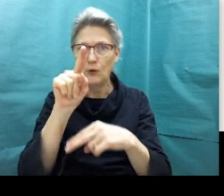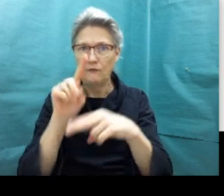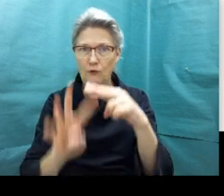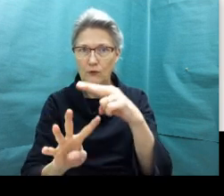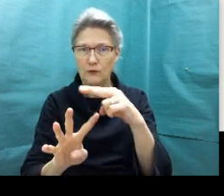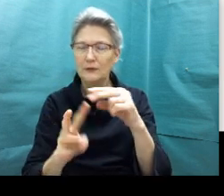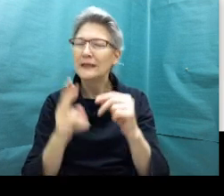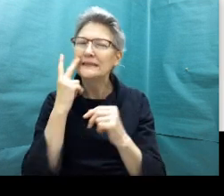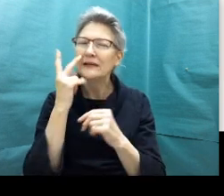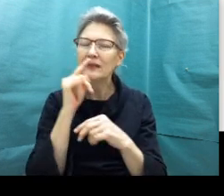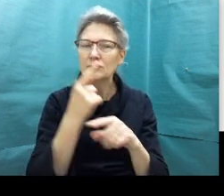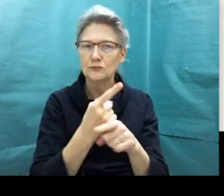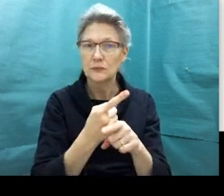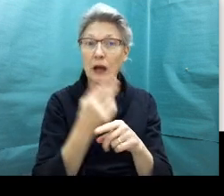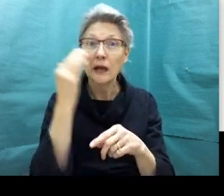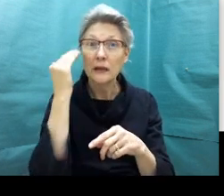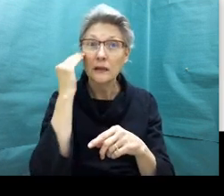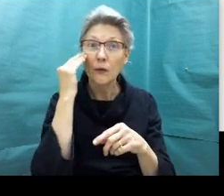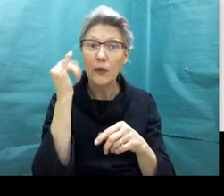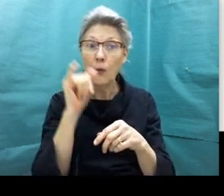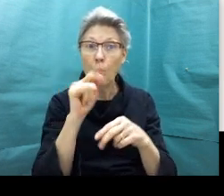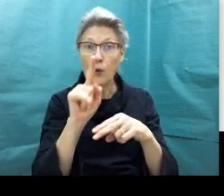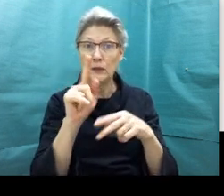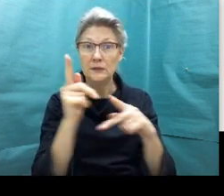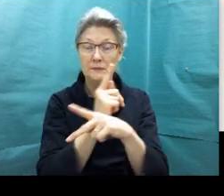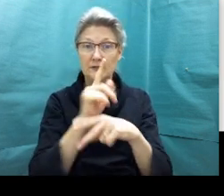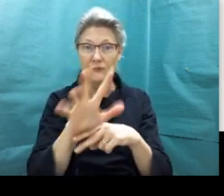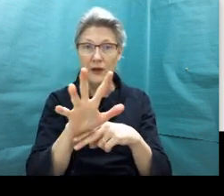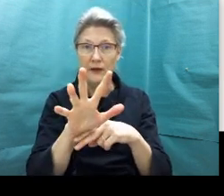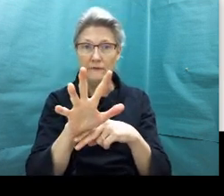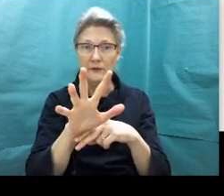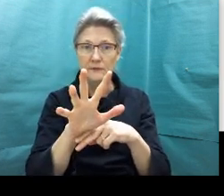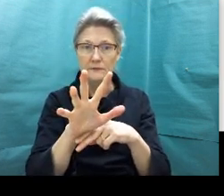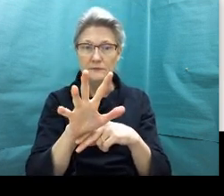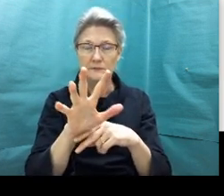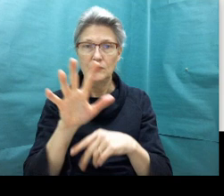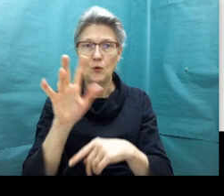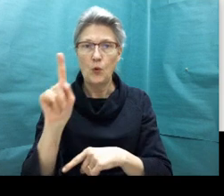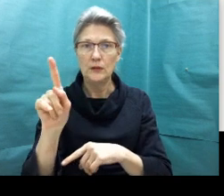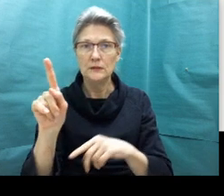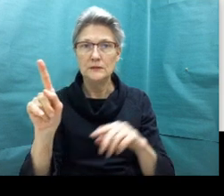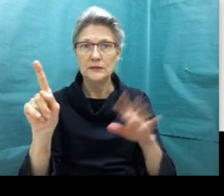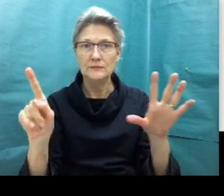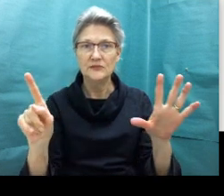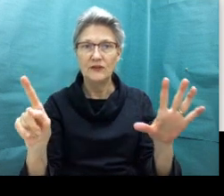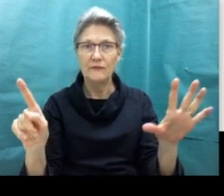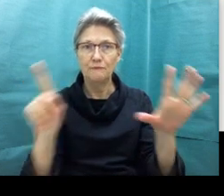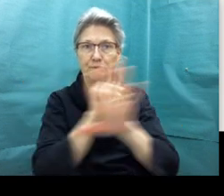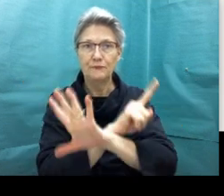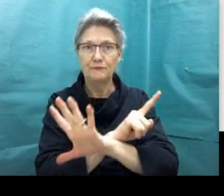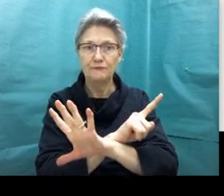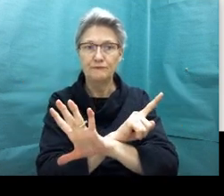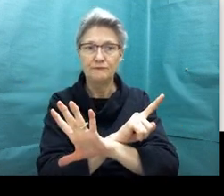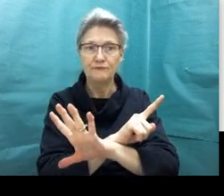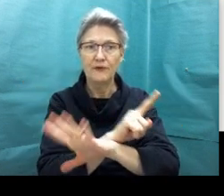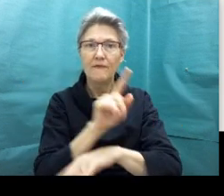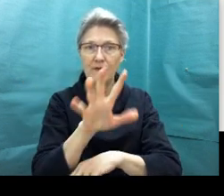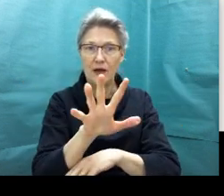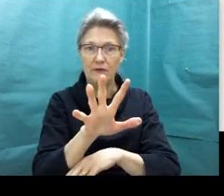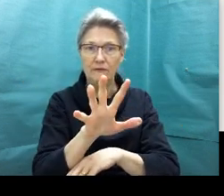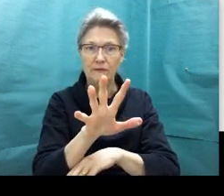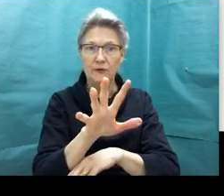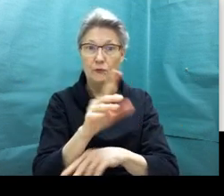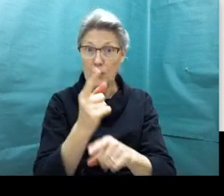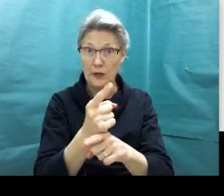right. Well, I know that 1 times 5, I'm going to do this using distributive property. So 1 times 5 is